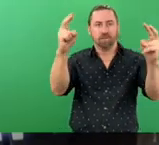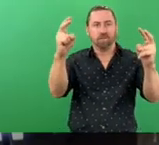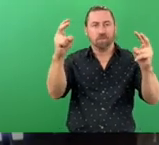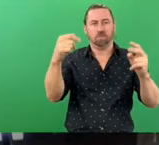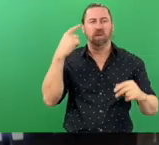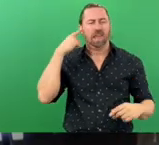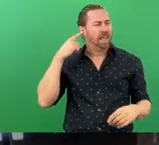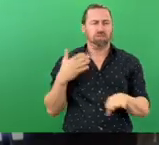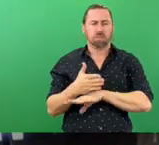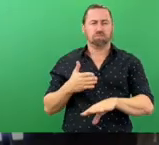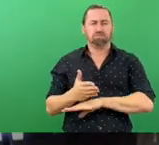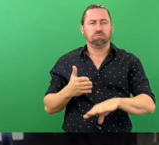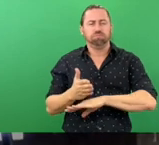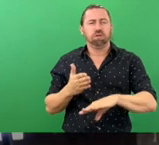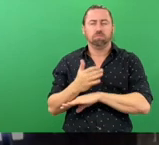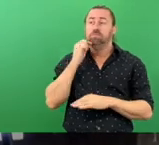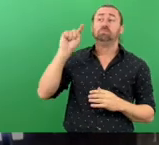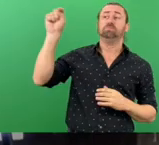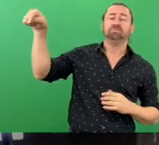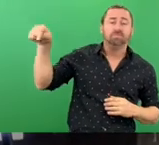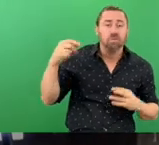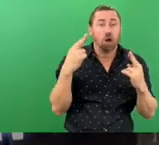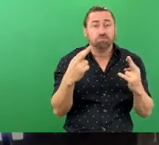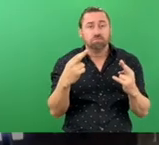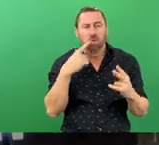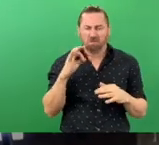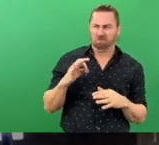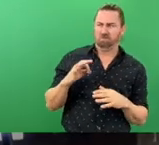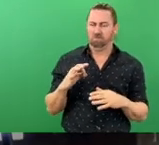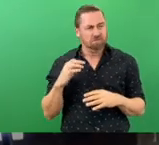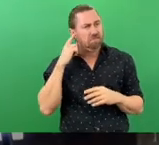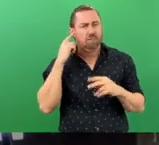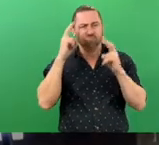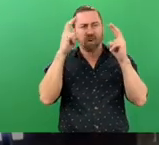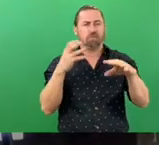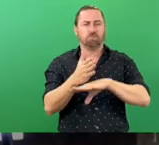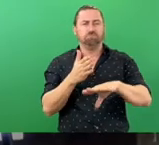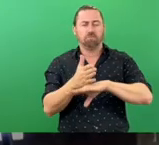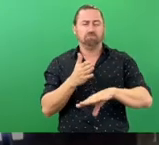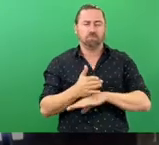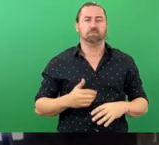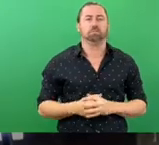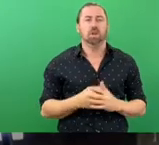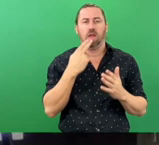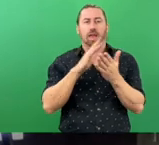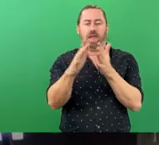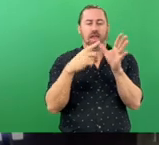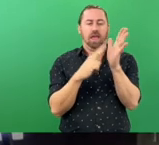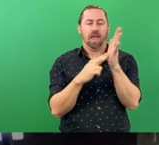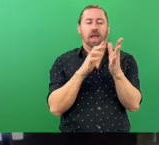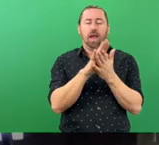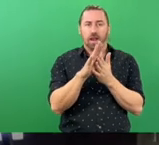might occasionally hear a bit of a rumble from outside, but hopefully that won't be too loud for y'all. I would also like to thank